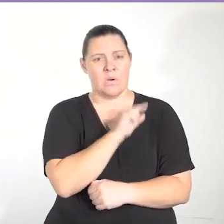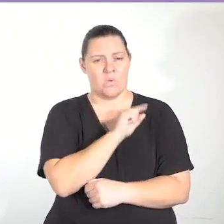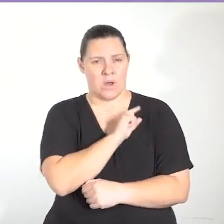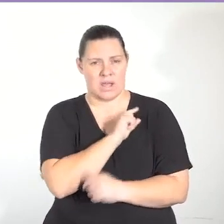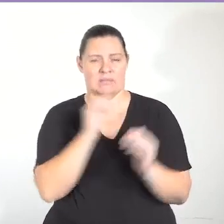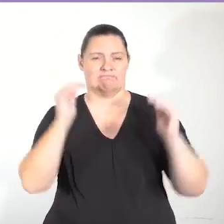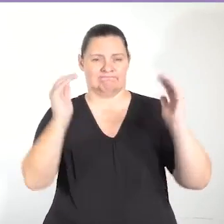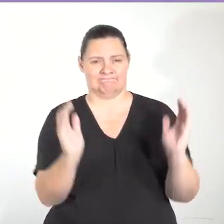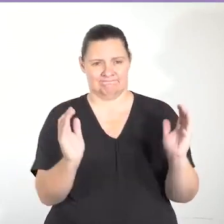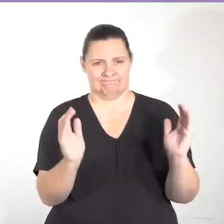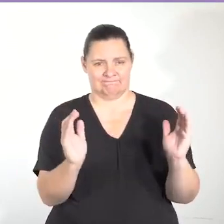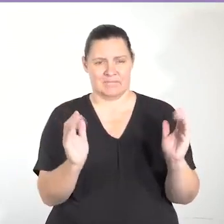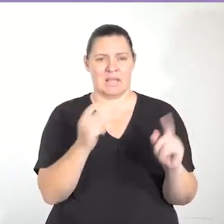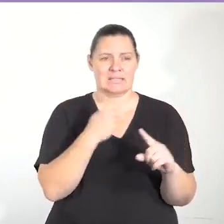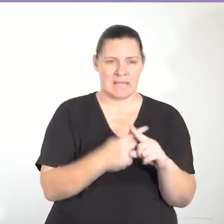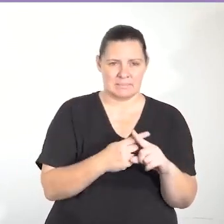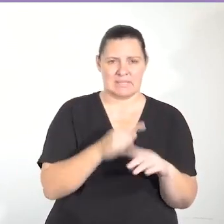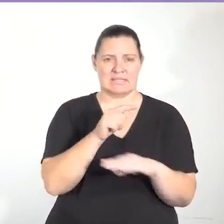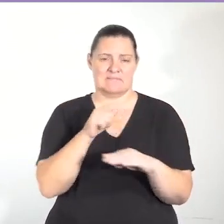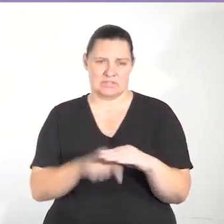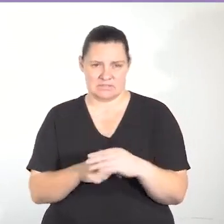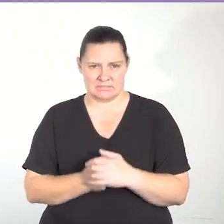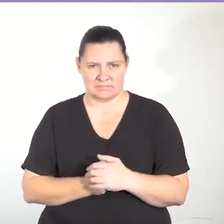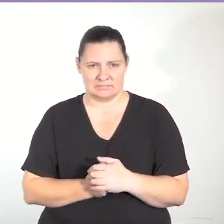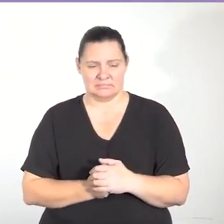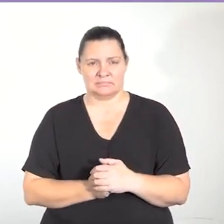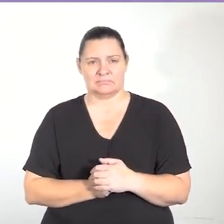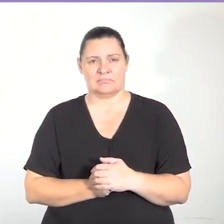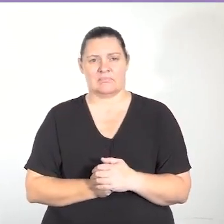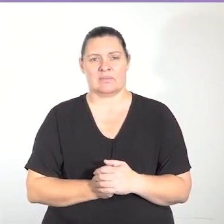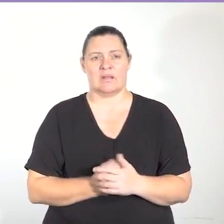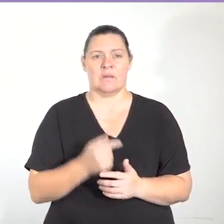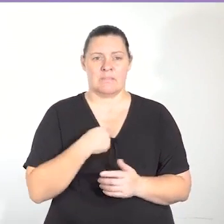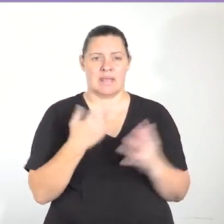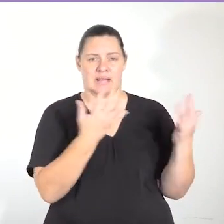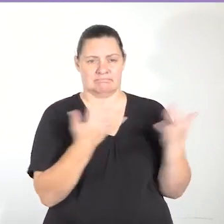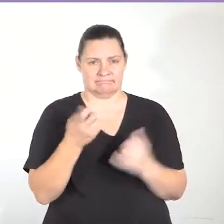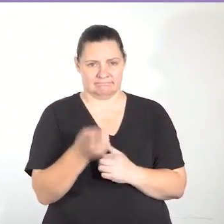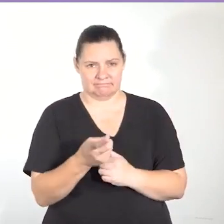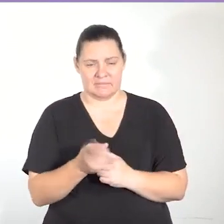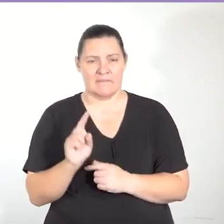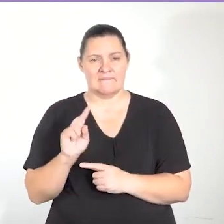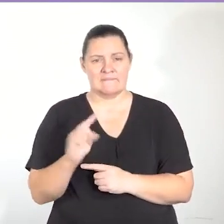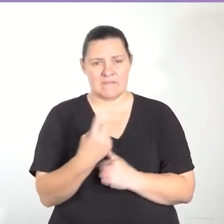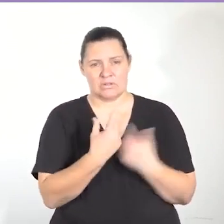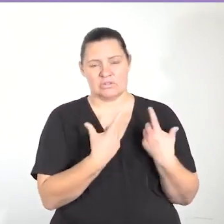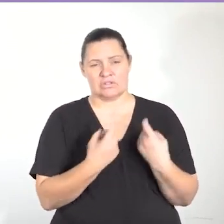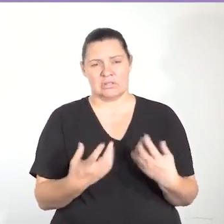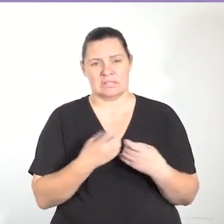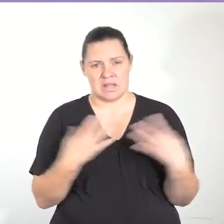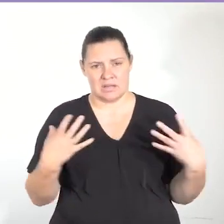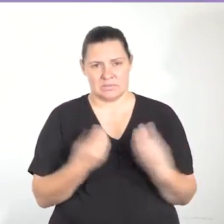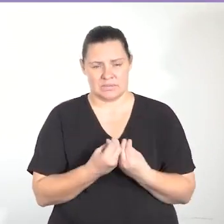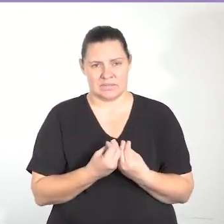because it is combined by multiplication and division. So now when I am calculating this, I am first going to